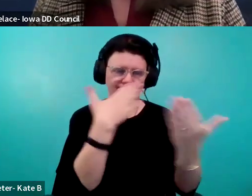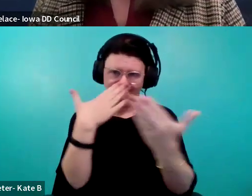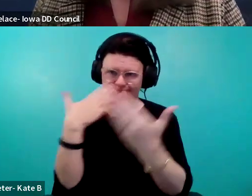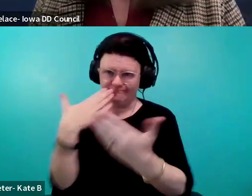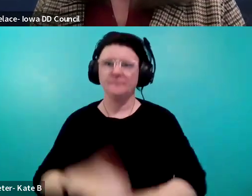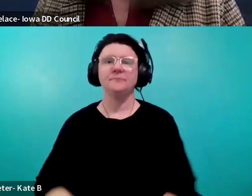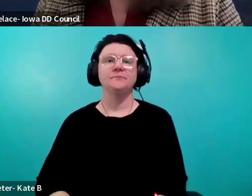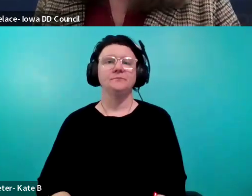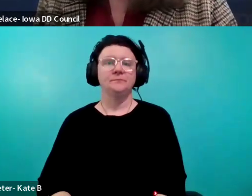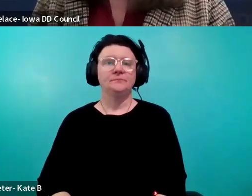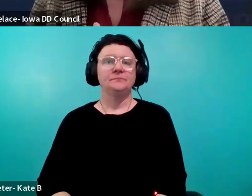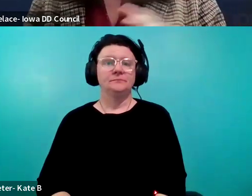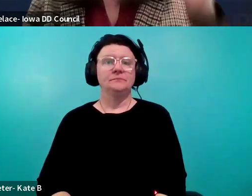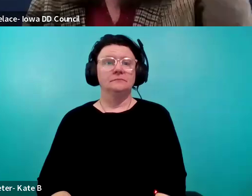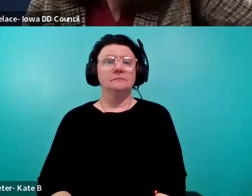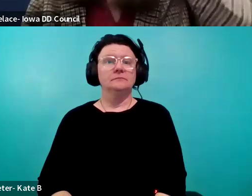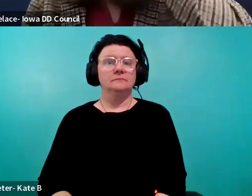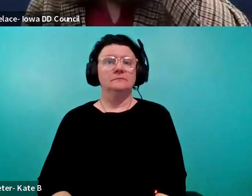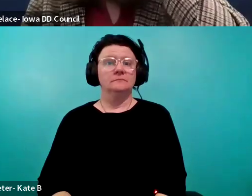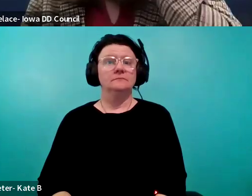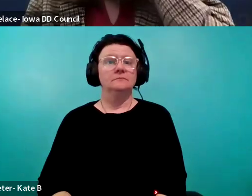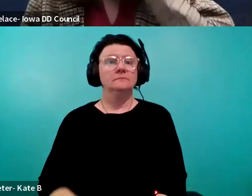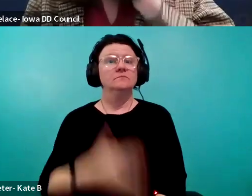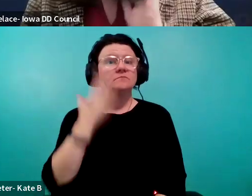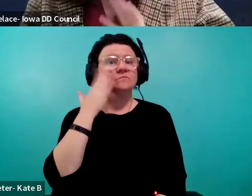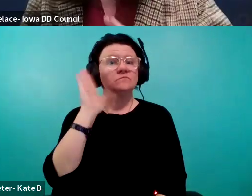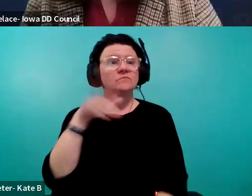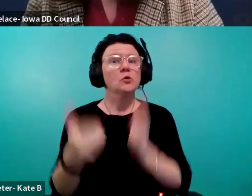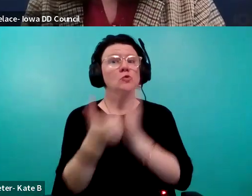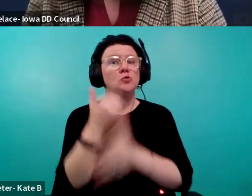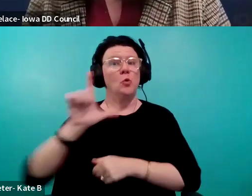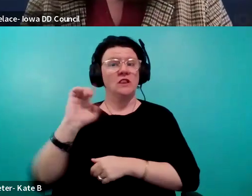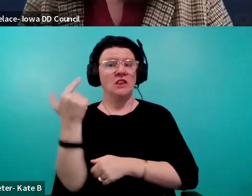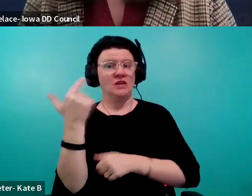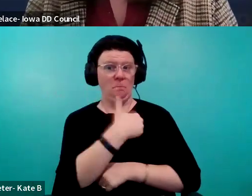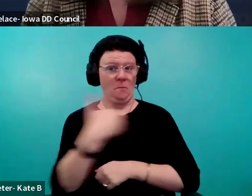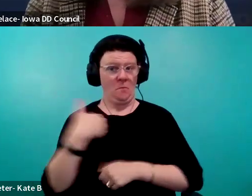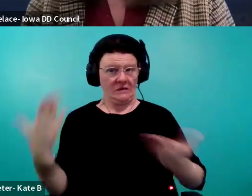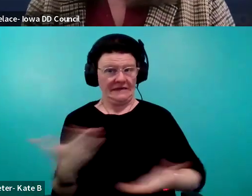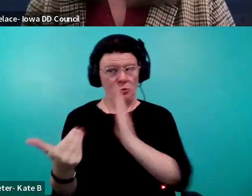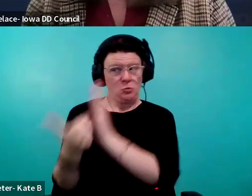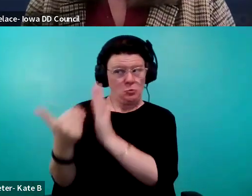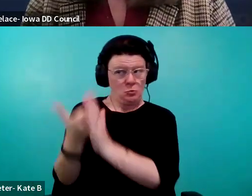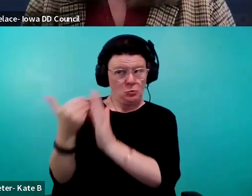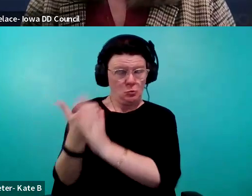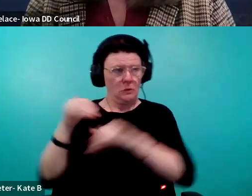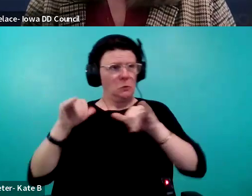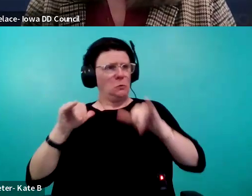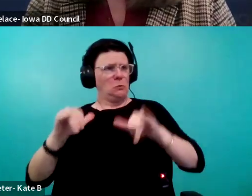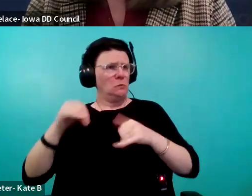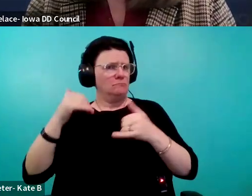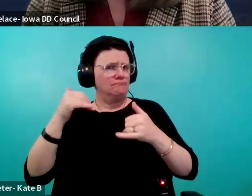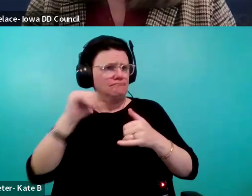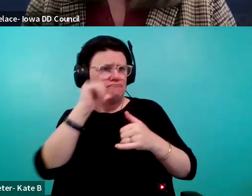today. We do recognize that there may be a few new legislators with us here today that may not be as familiar